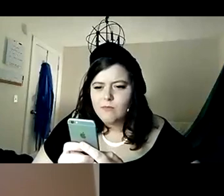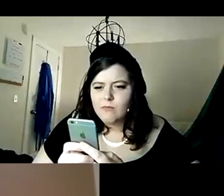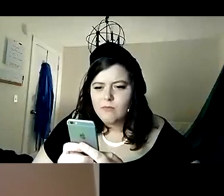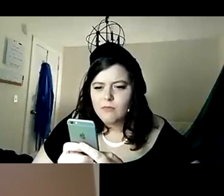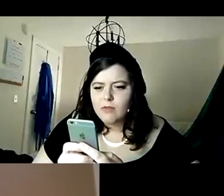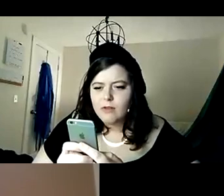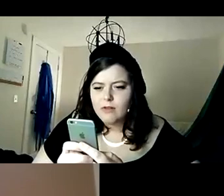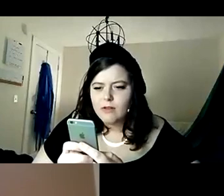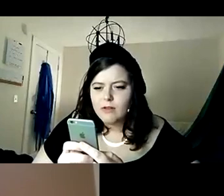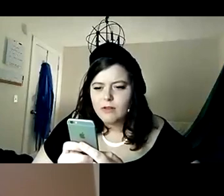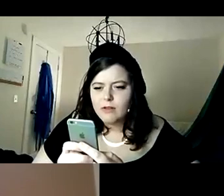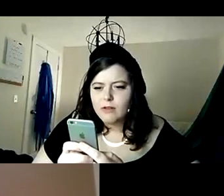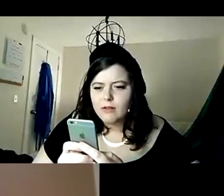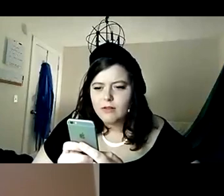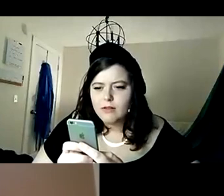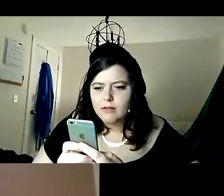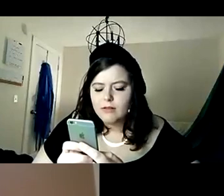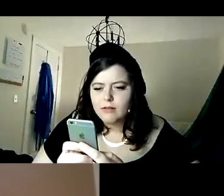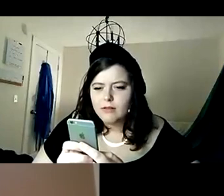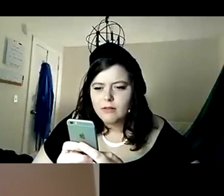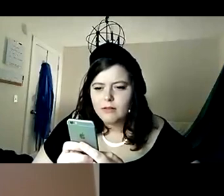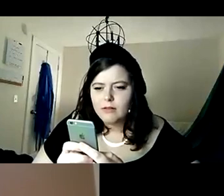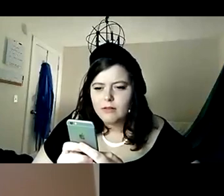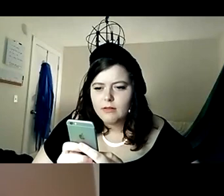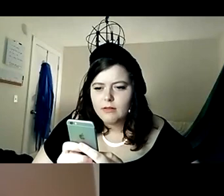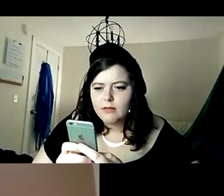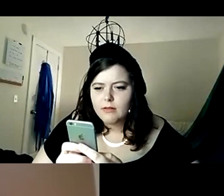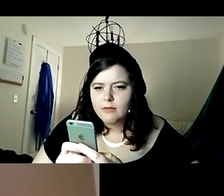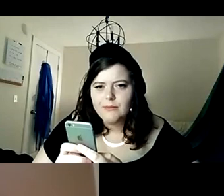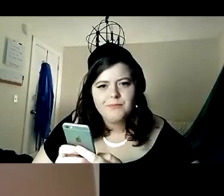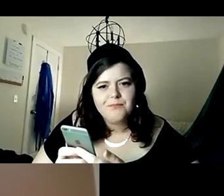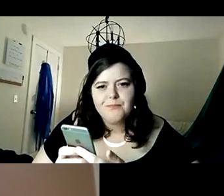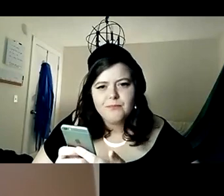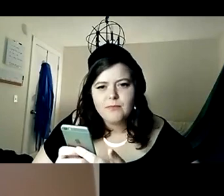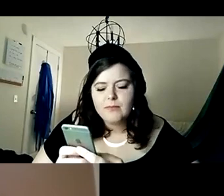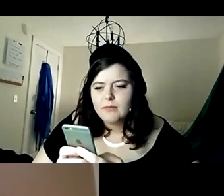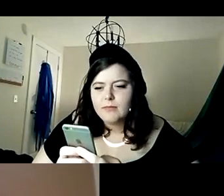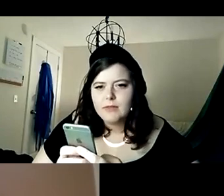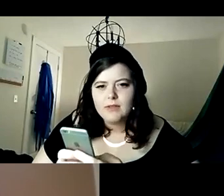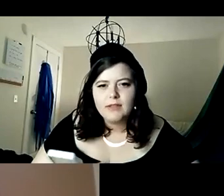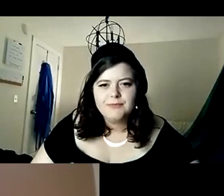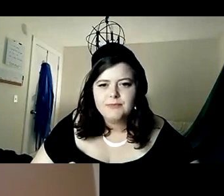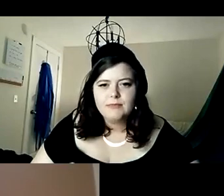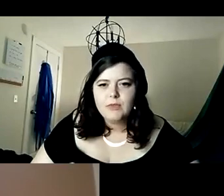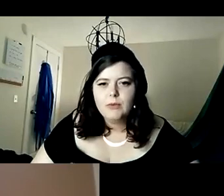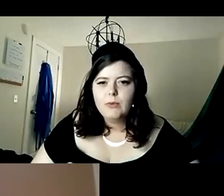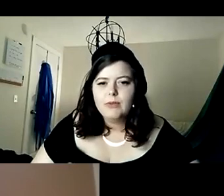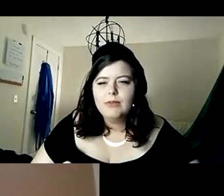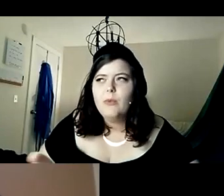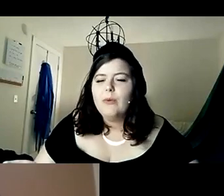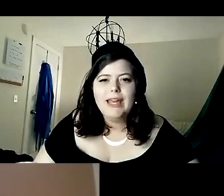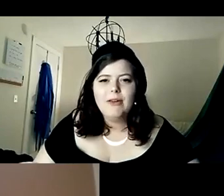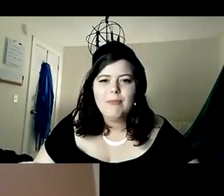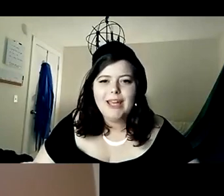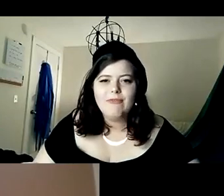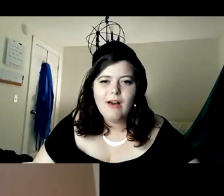this really the time? Come on, you two! Just give me a minute, promise.